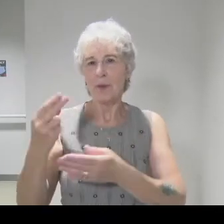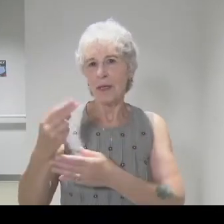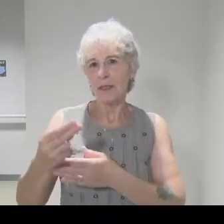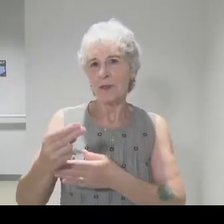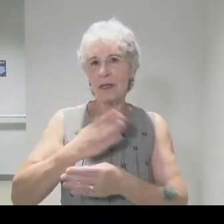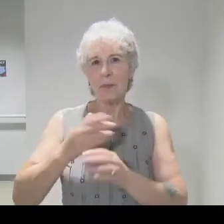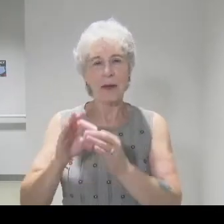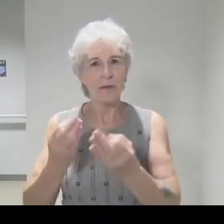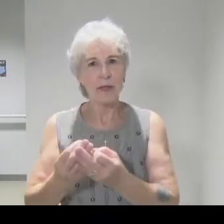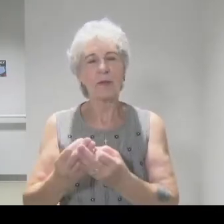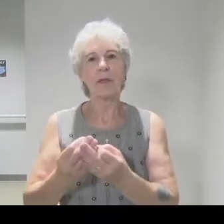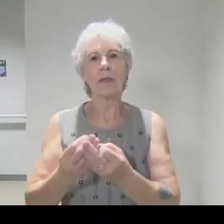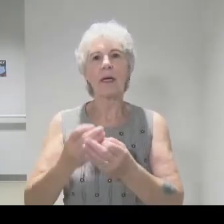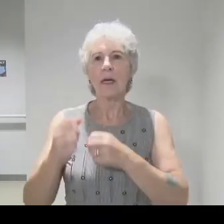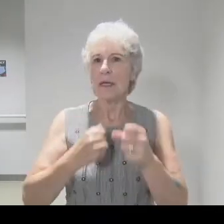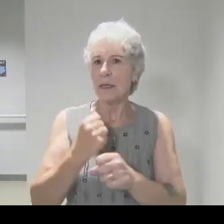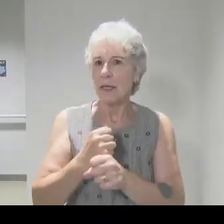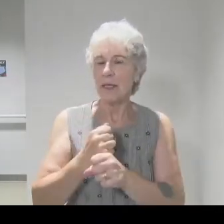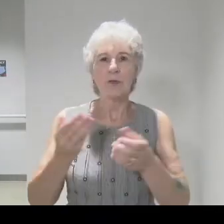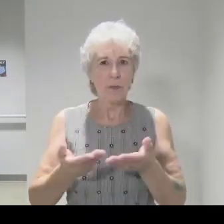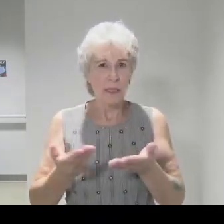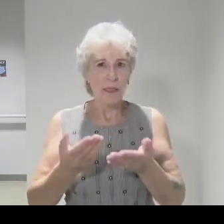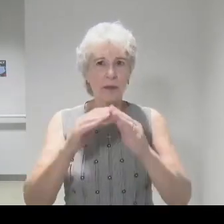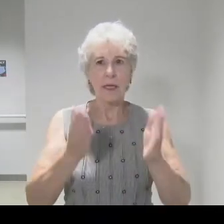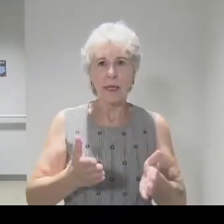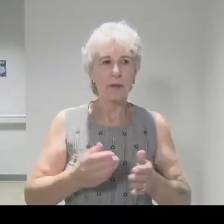my family and the years that we had been at the house,